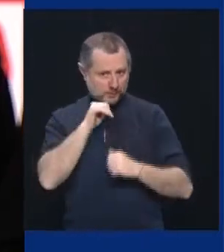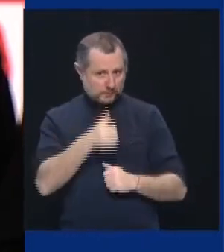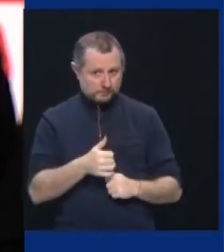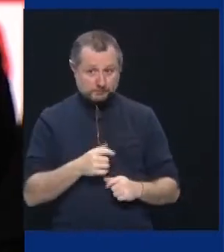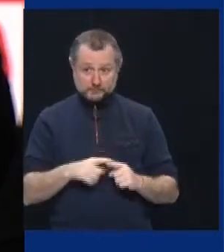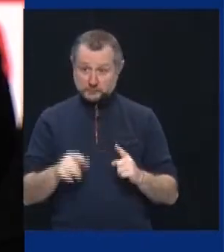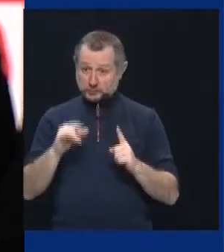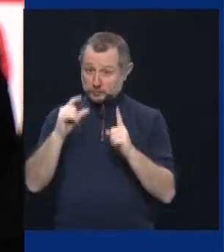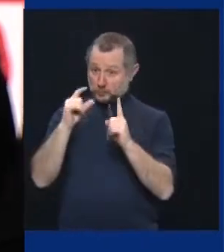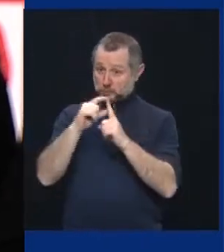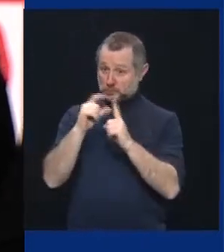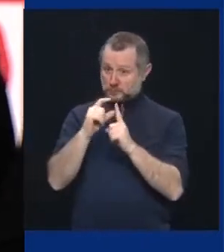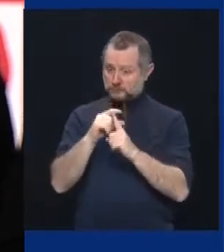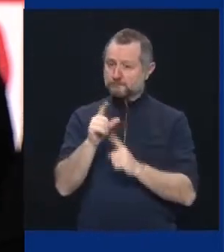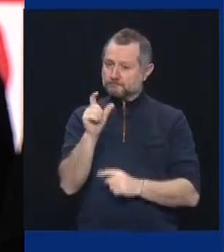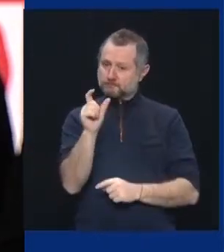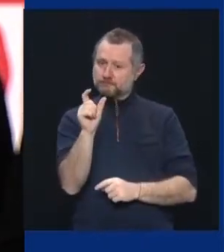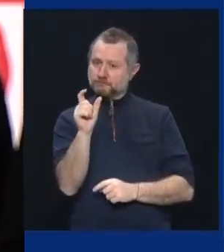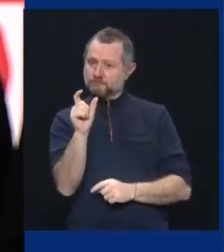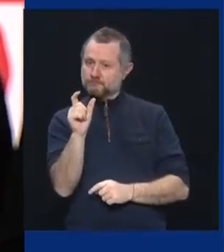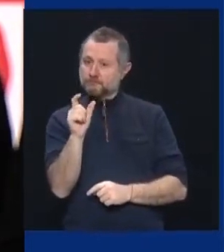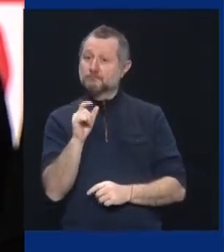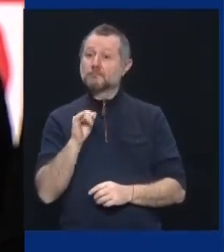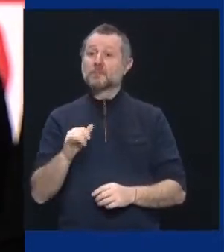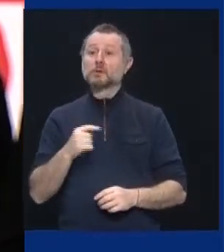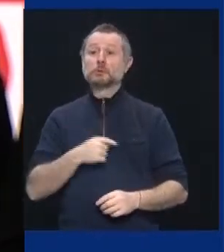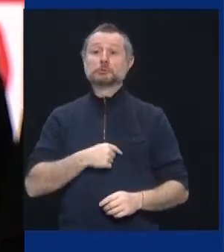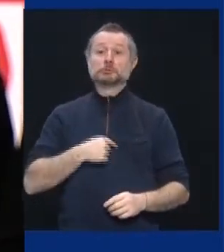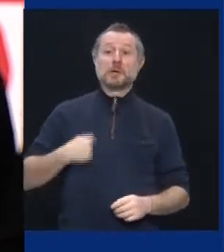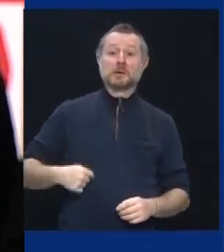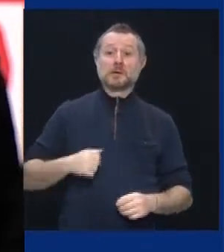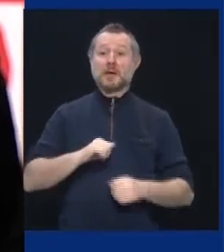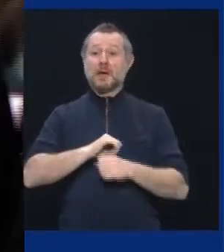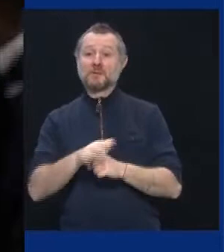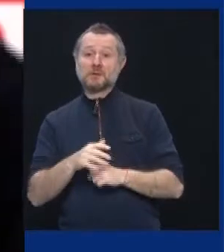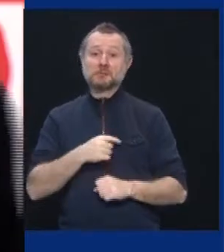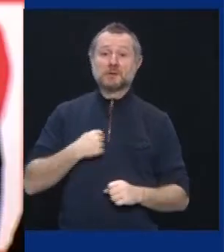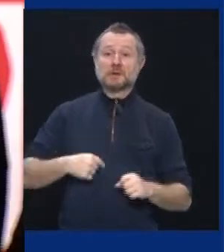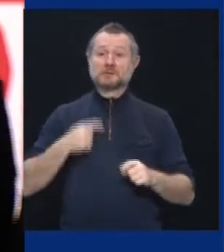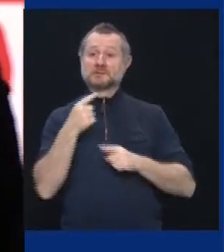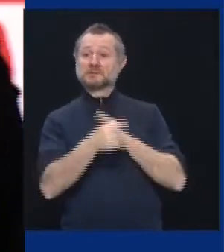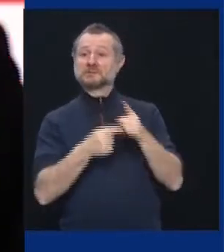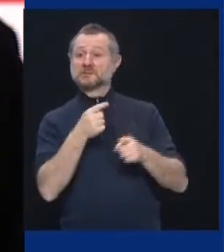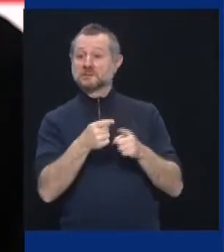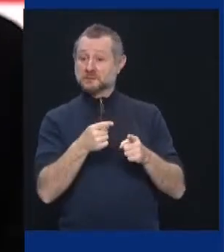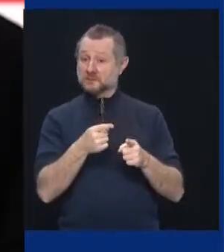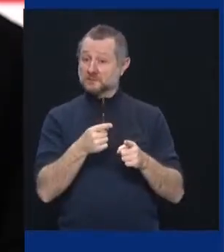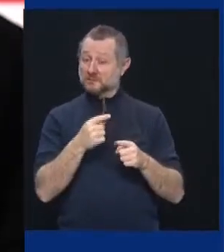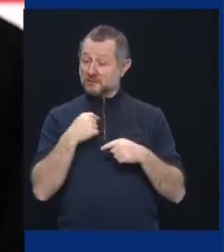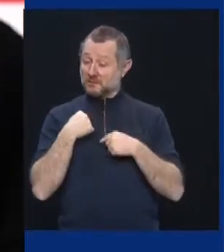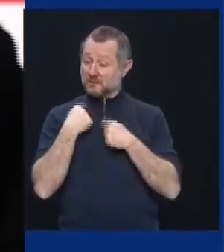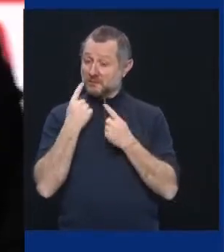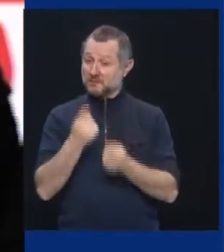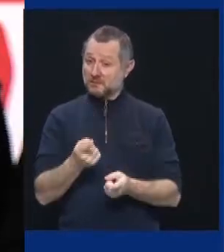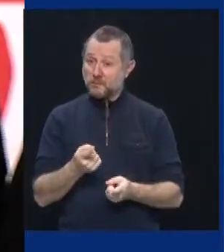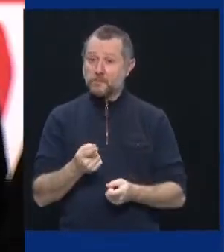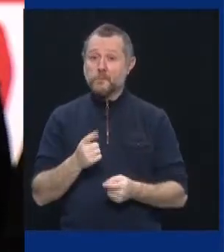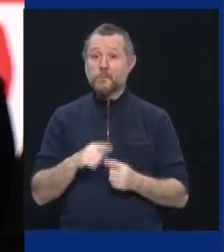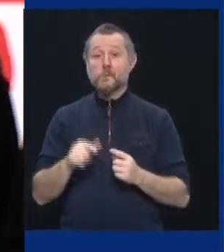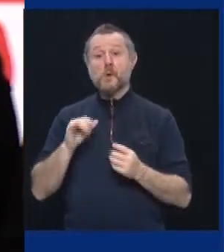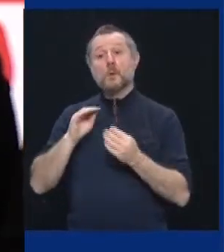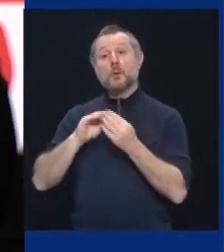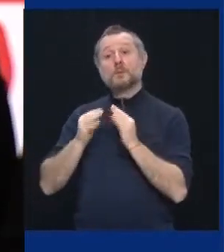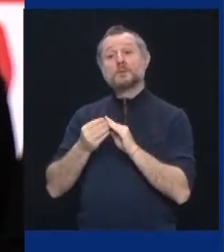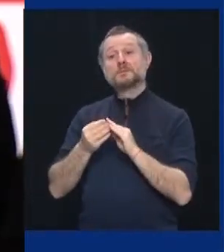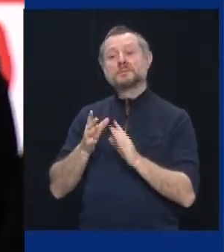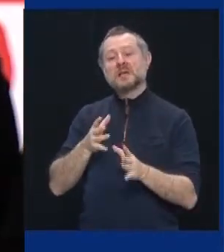matter. China virus, China virus, China virus. The number of hate crimes against